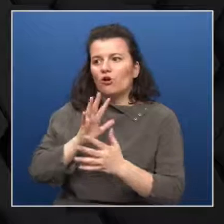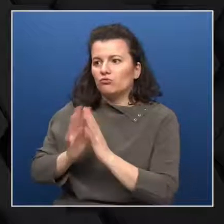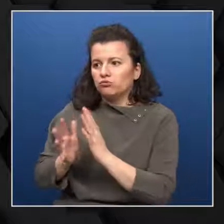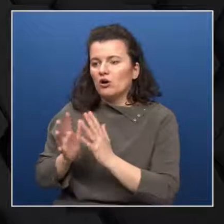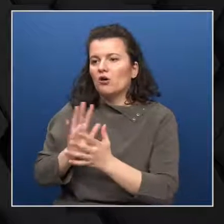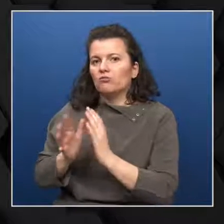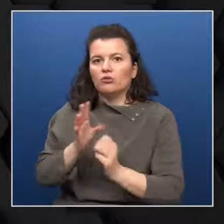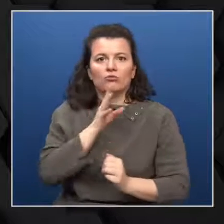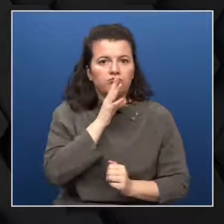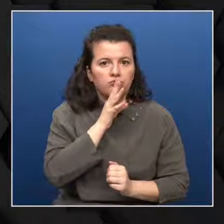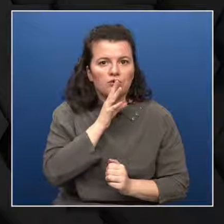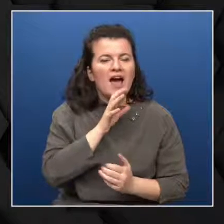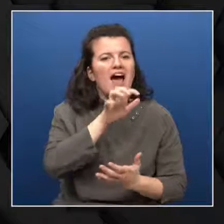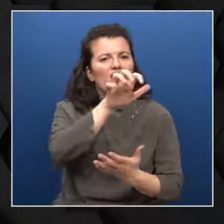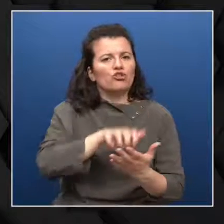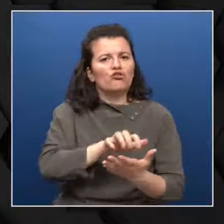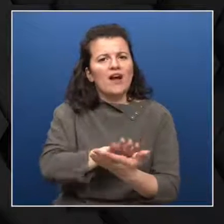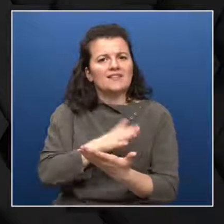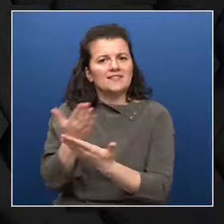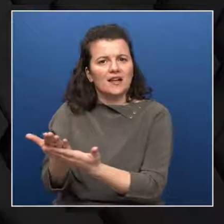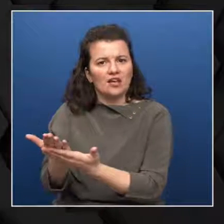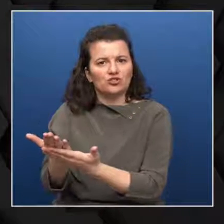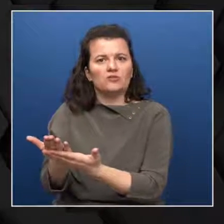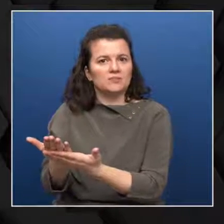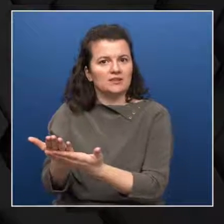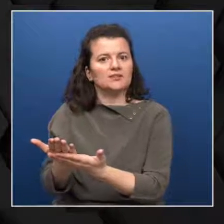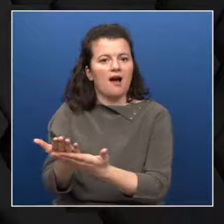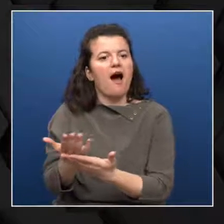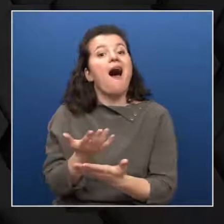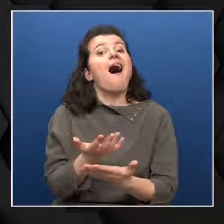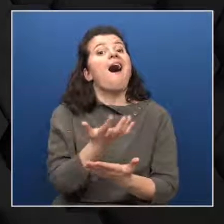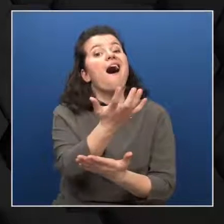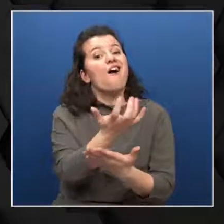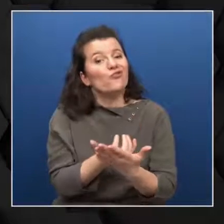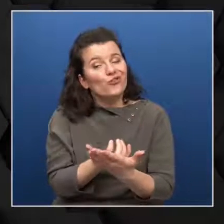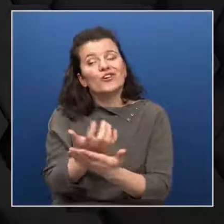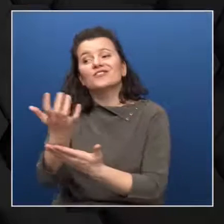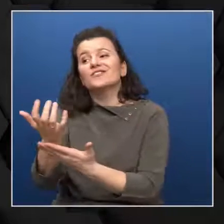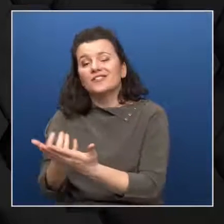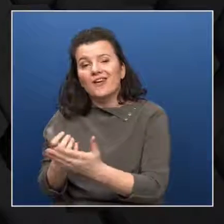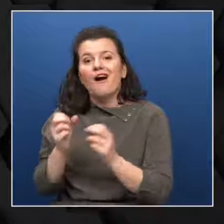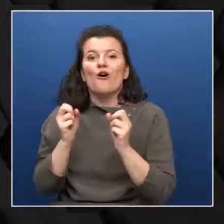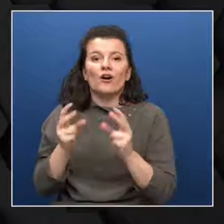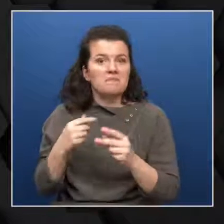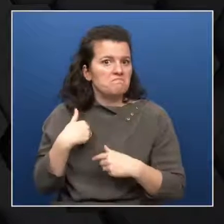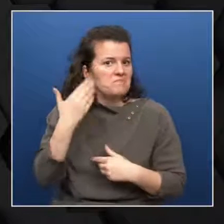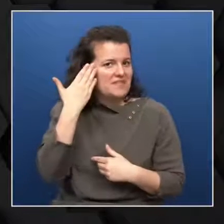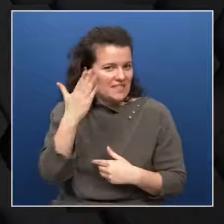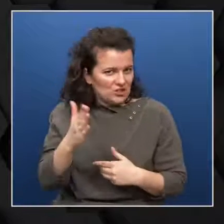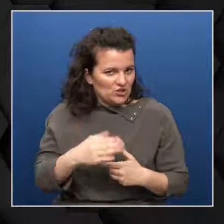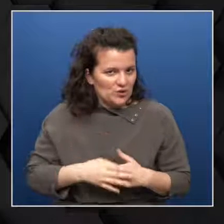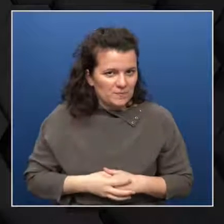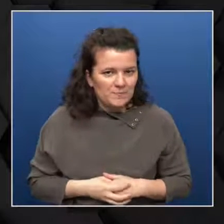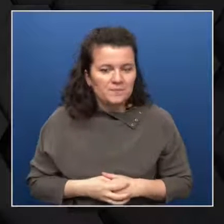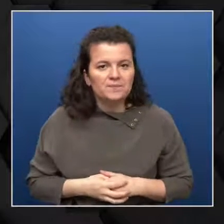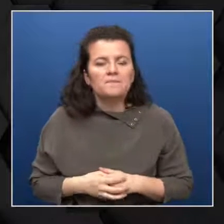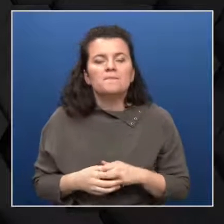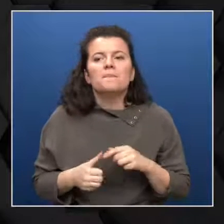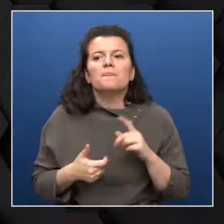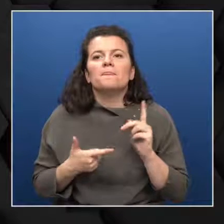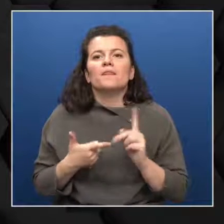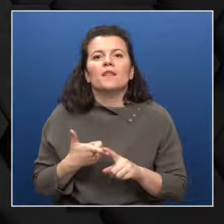So that was one important thing I didn't know. Second, you're talking about just for an hour